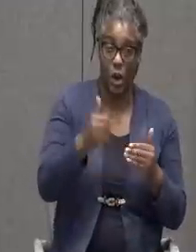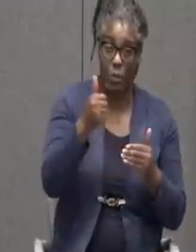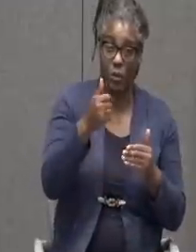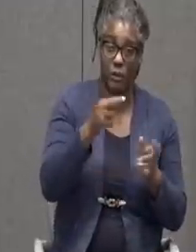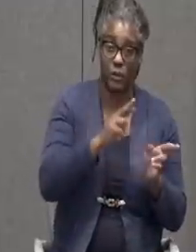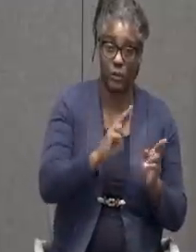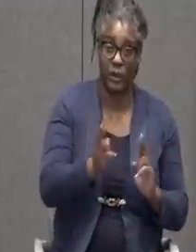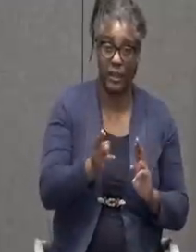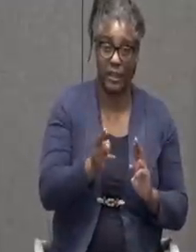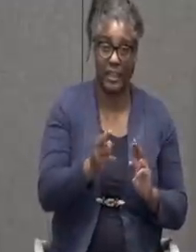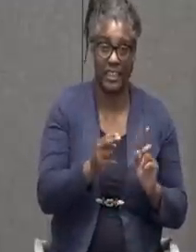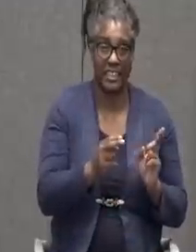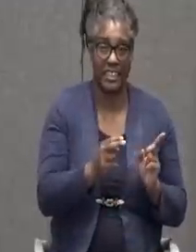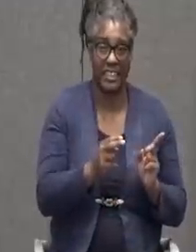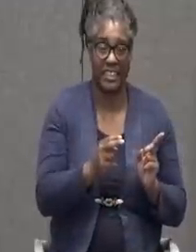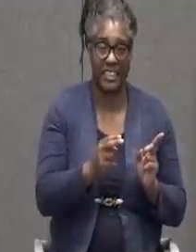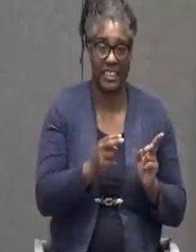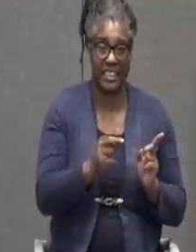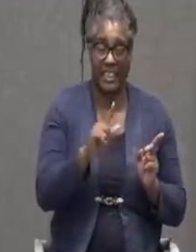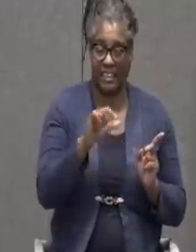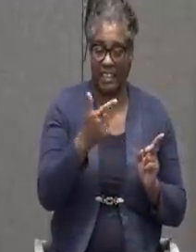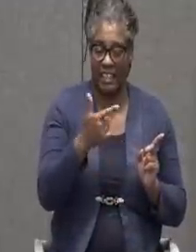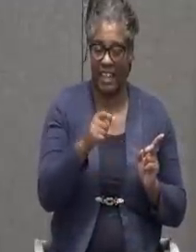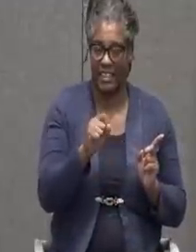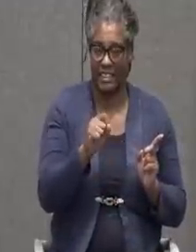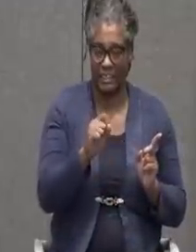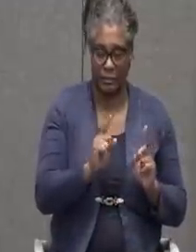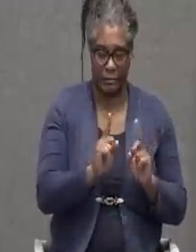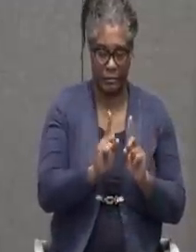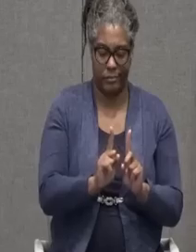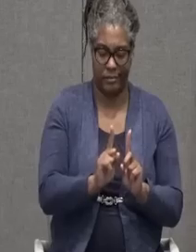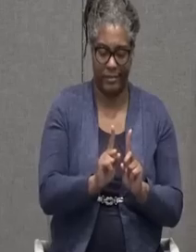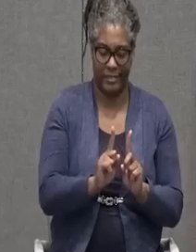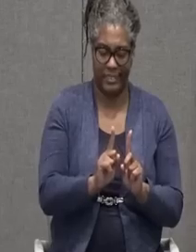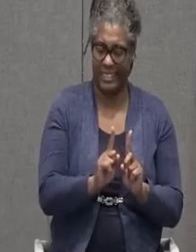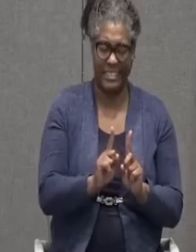Those legs might be too tall, but that's okay.